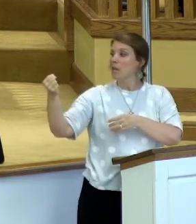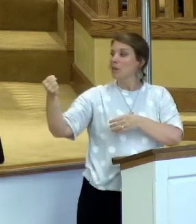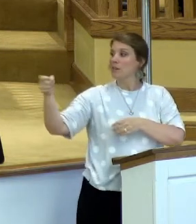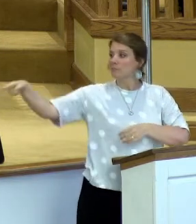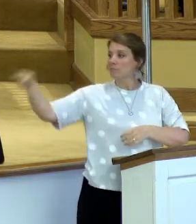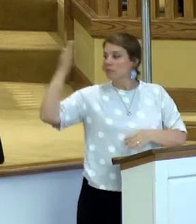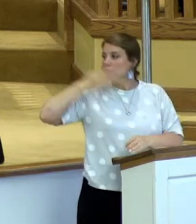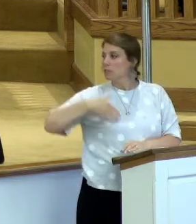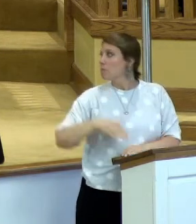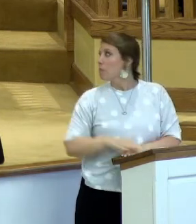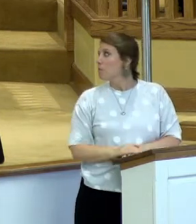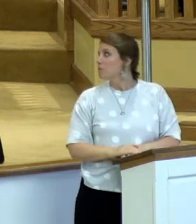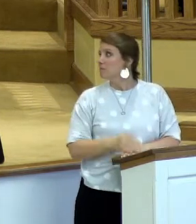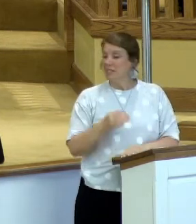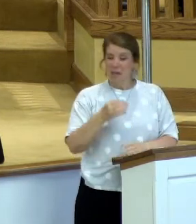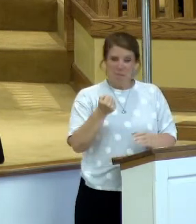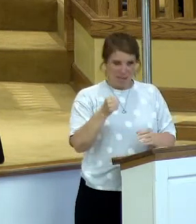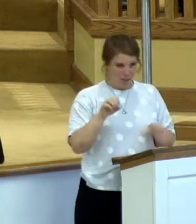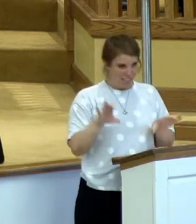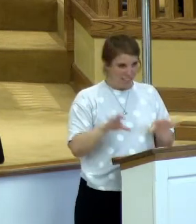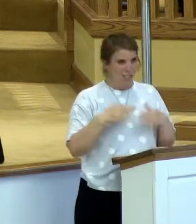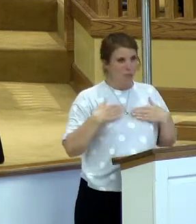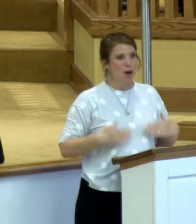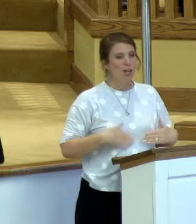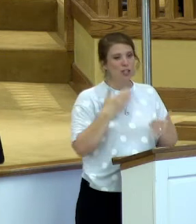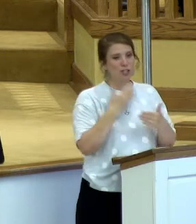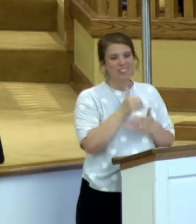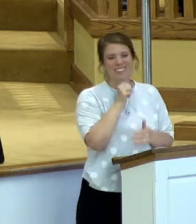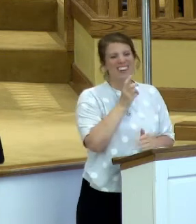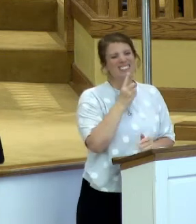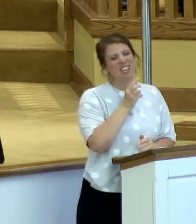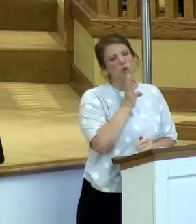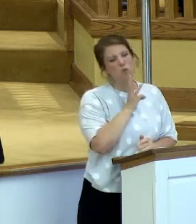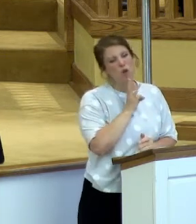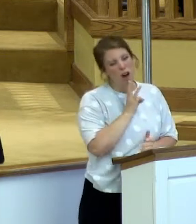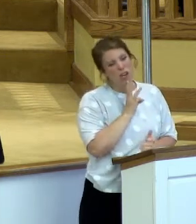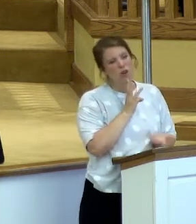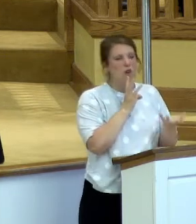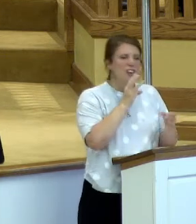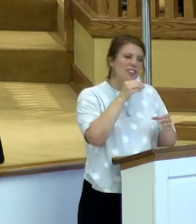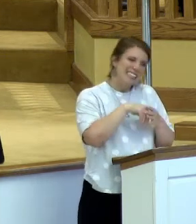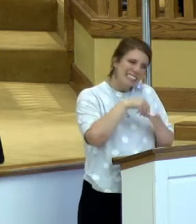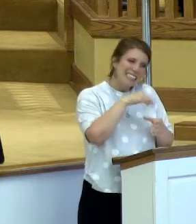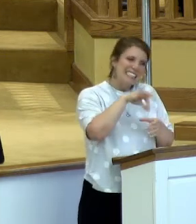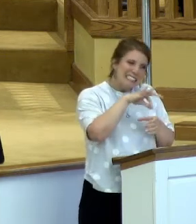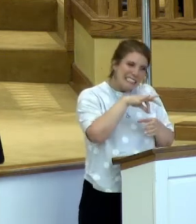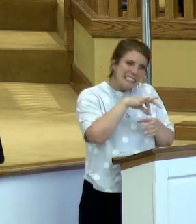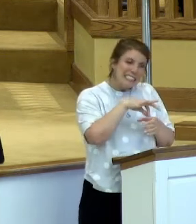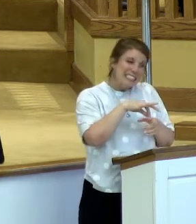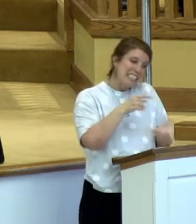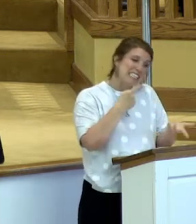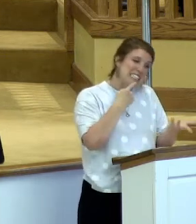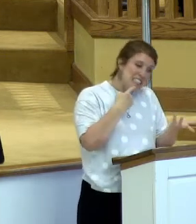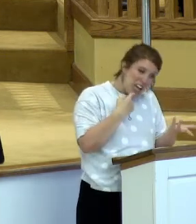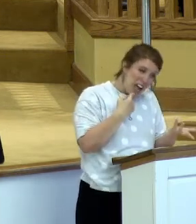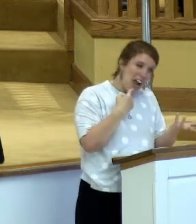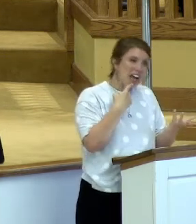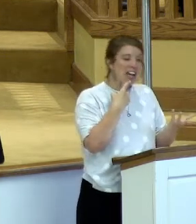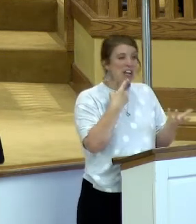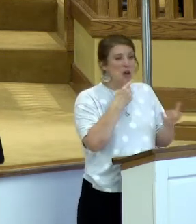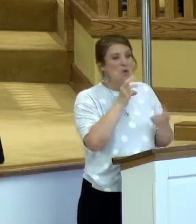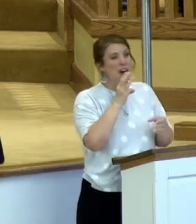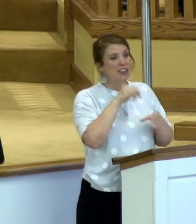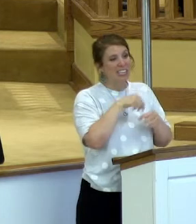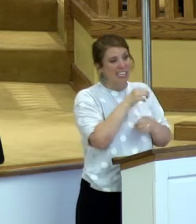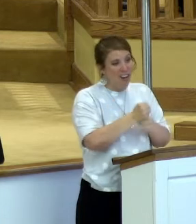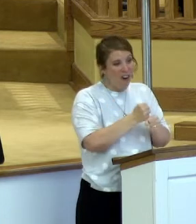go with milk, right? Milk, it does a body good. I'm not going to say water because water's in tea. And they claim water's in coffee. I don't know. I don't